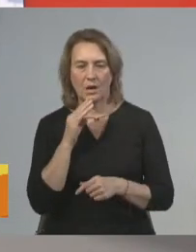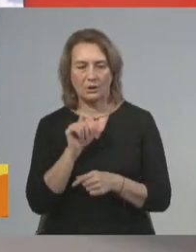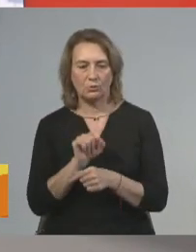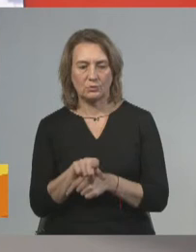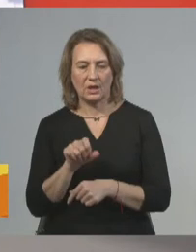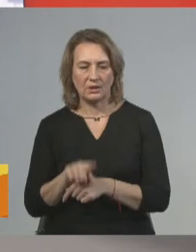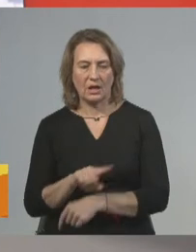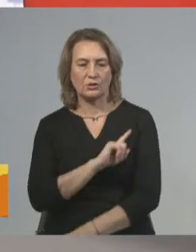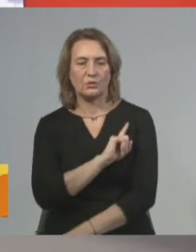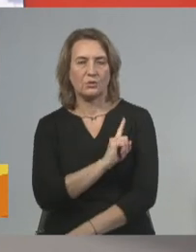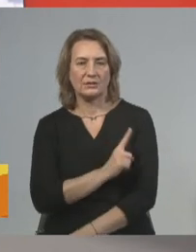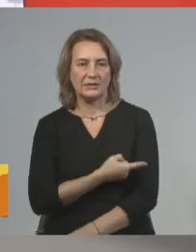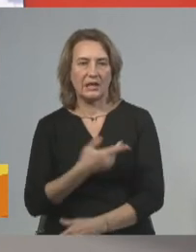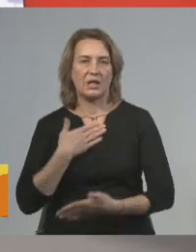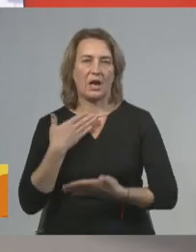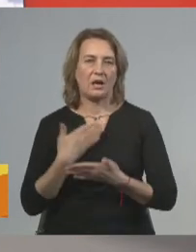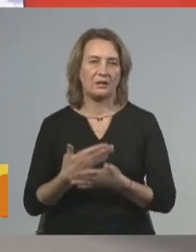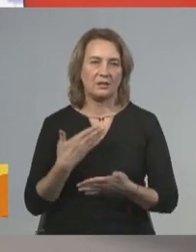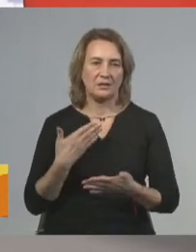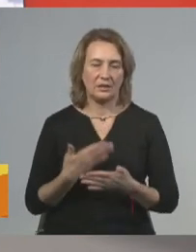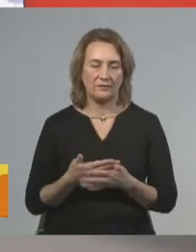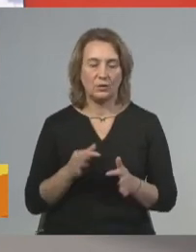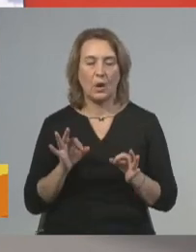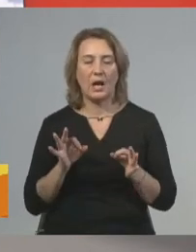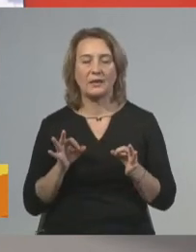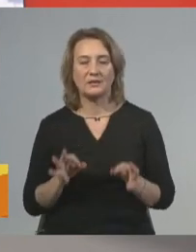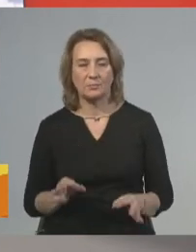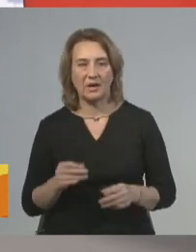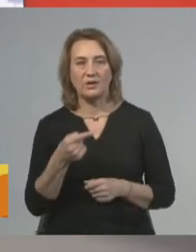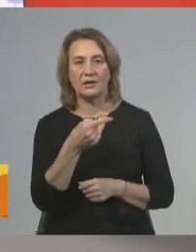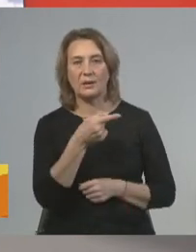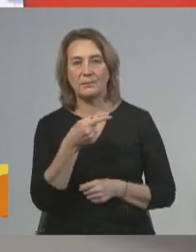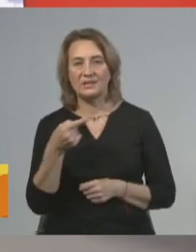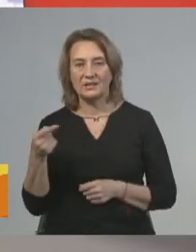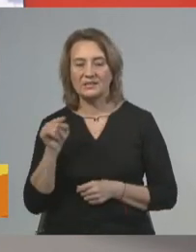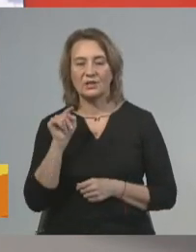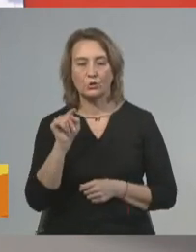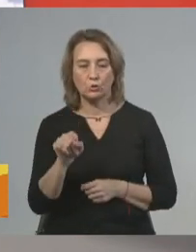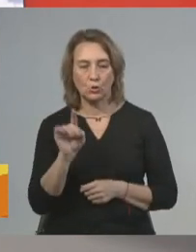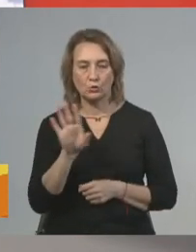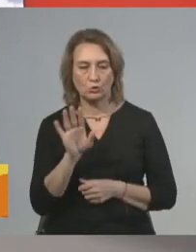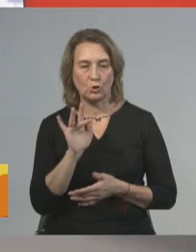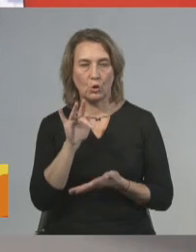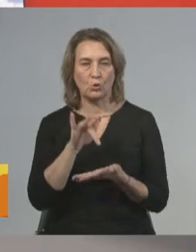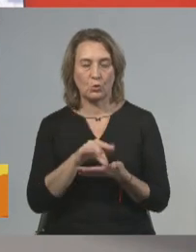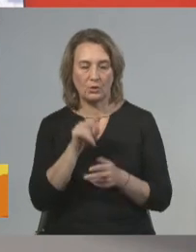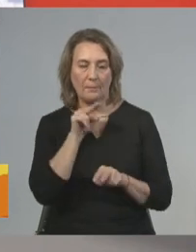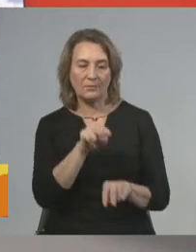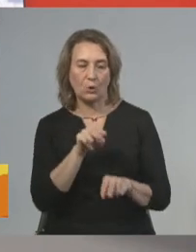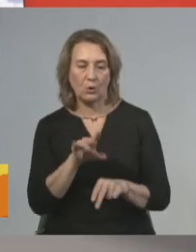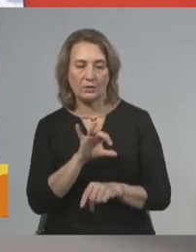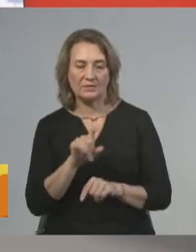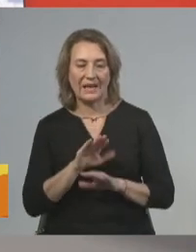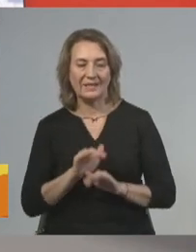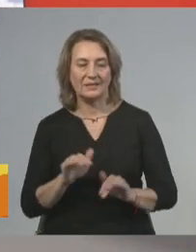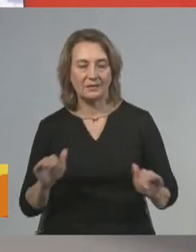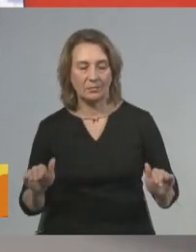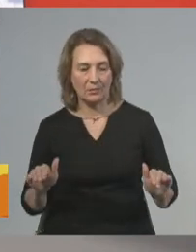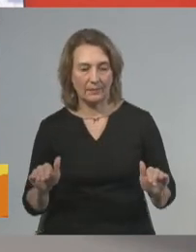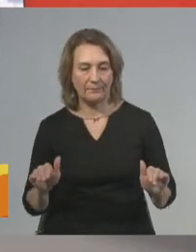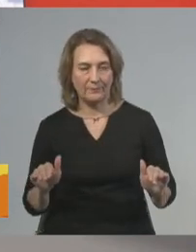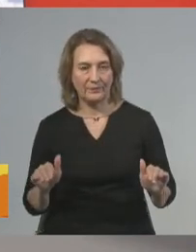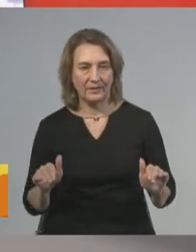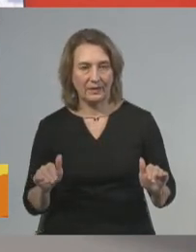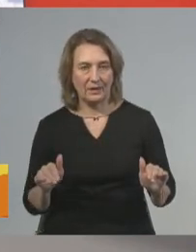women are multitasking strong active active people but it actually underlines so that the